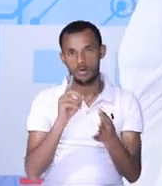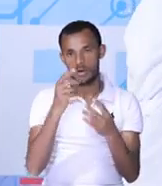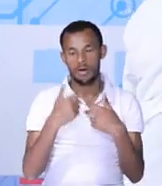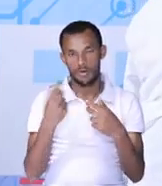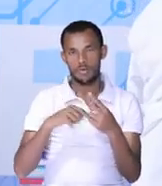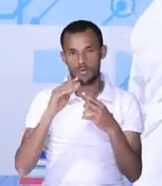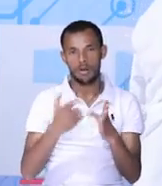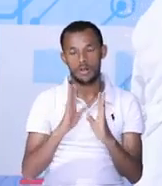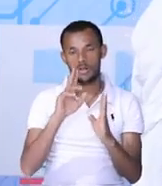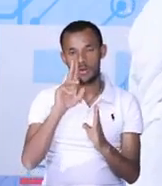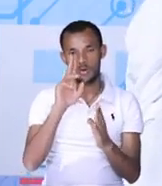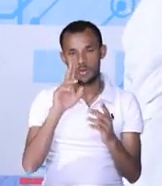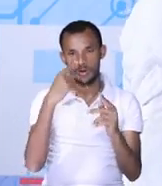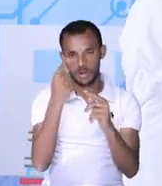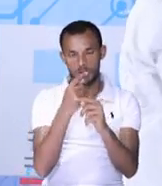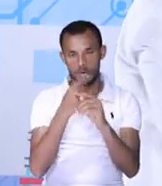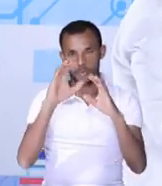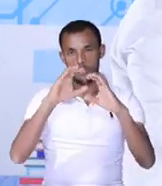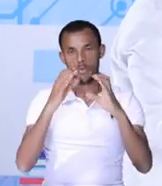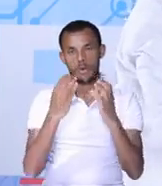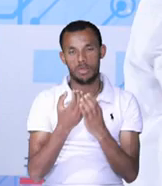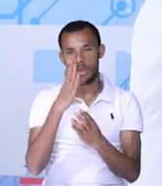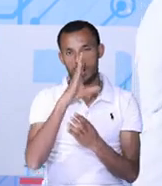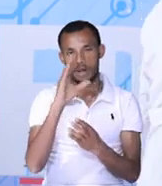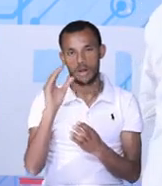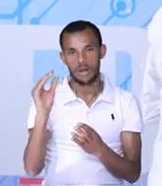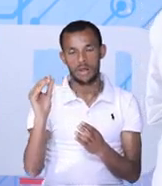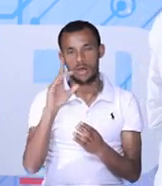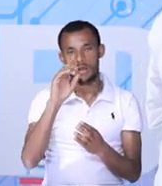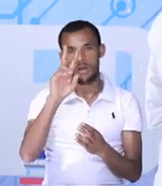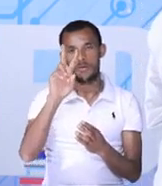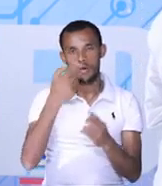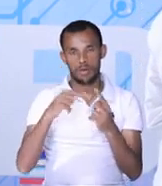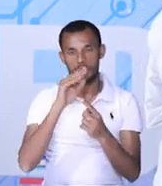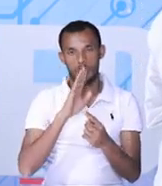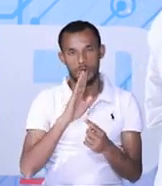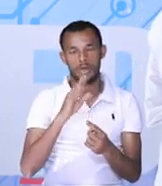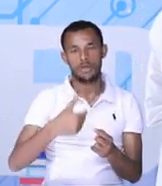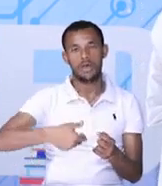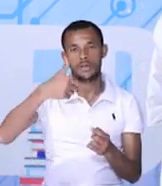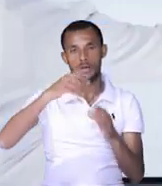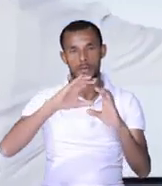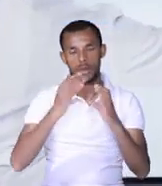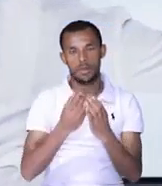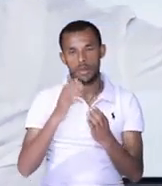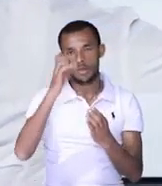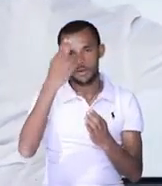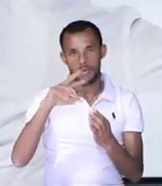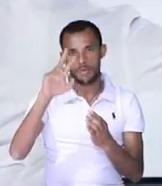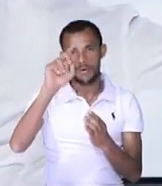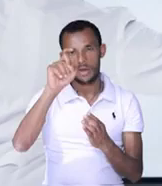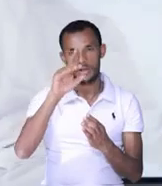to let u to be the trigonometric part and dv to be the other part, e raised to x times